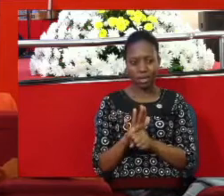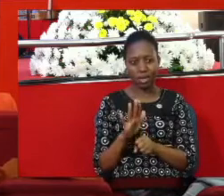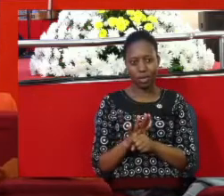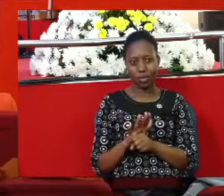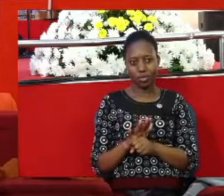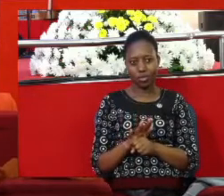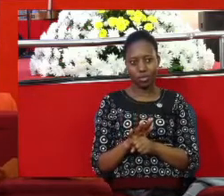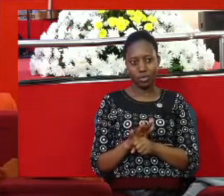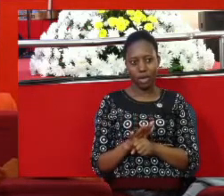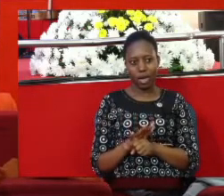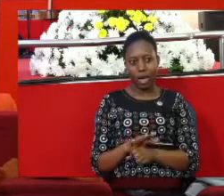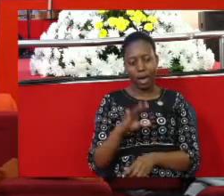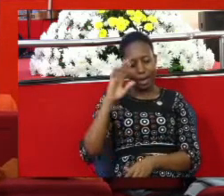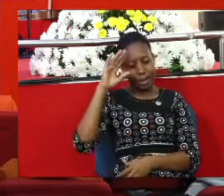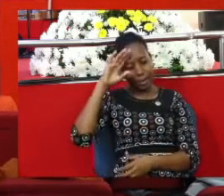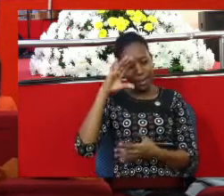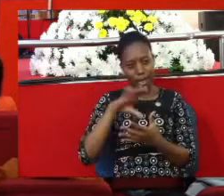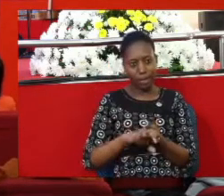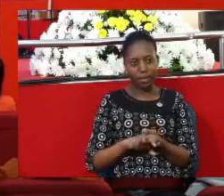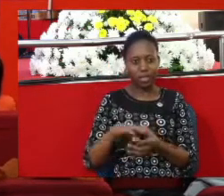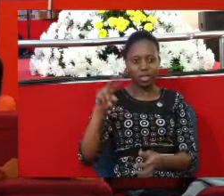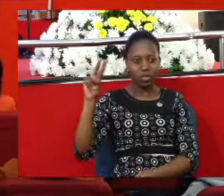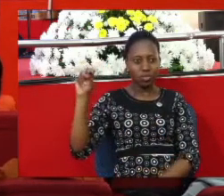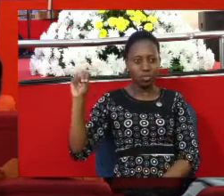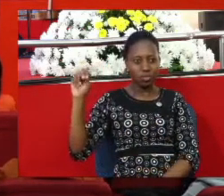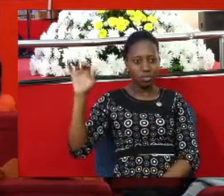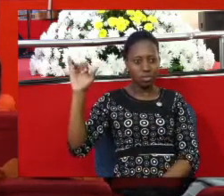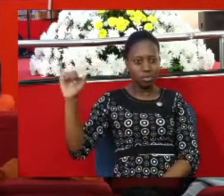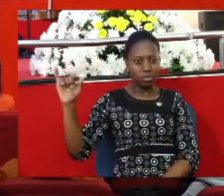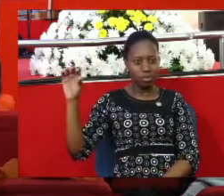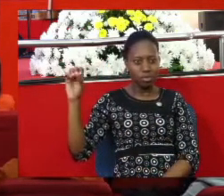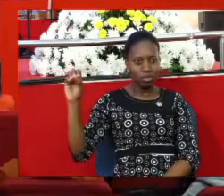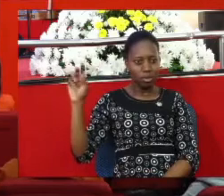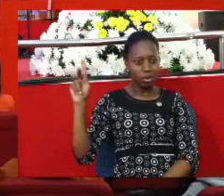and you can imagine. And nyokwa.